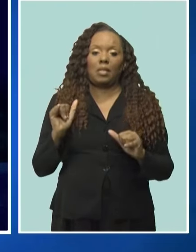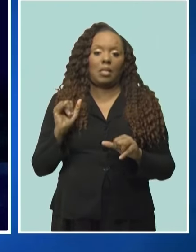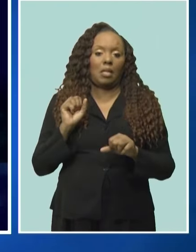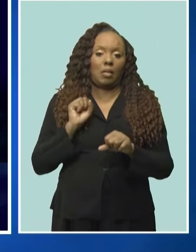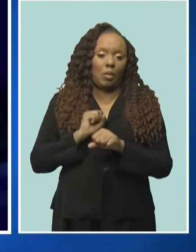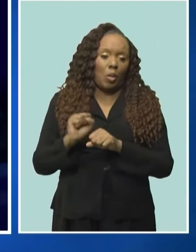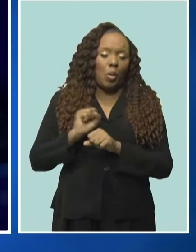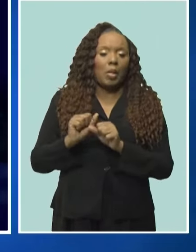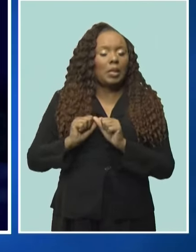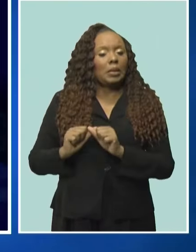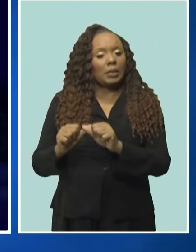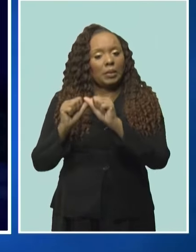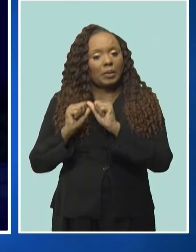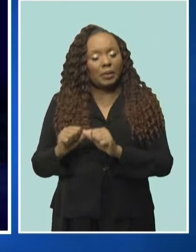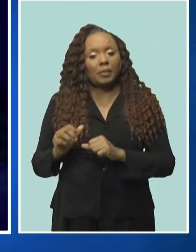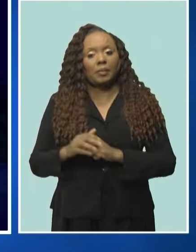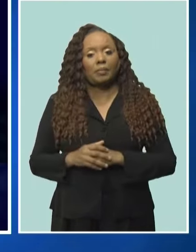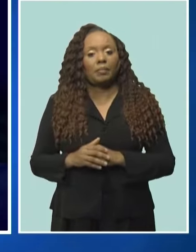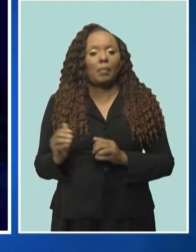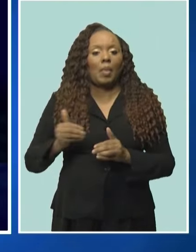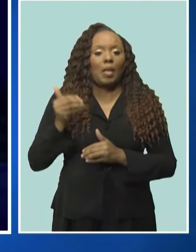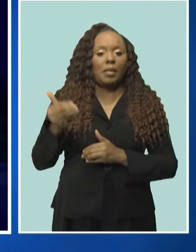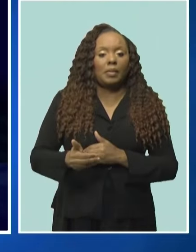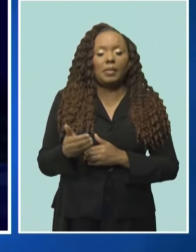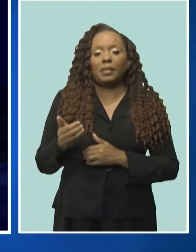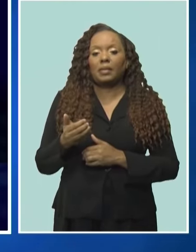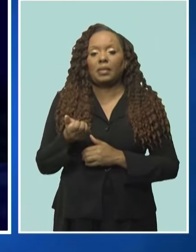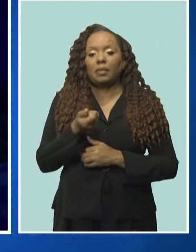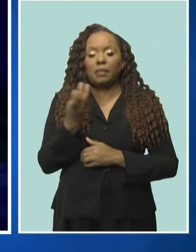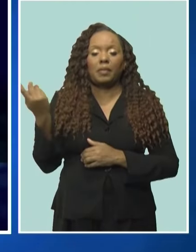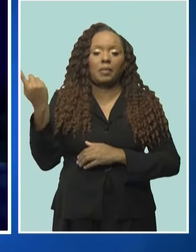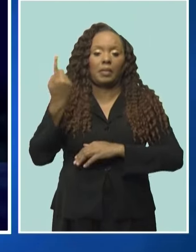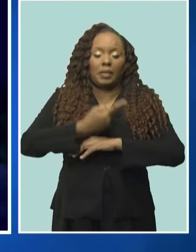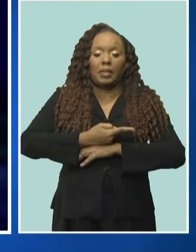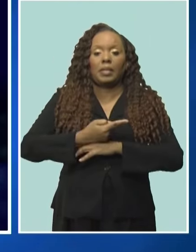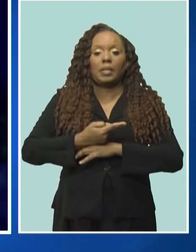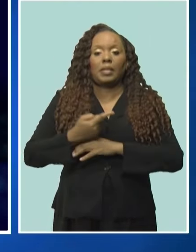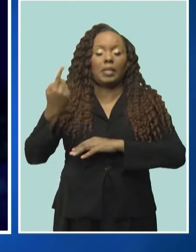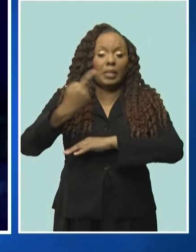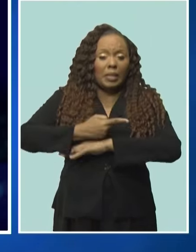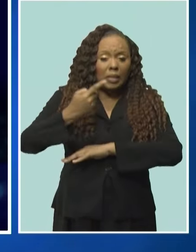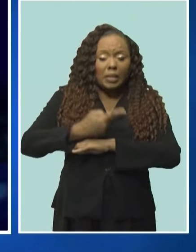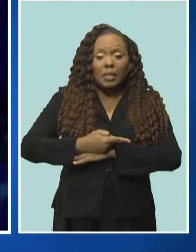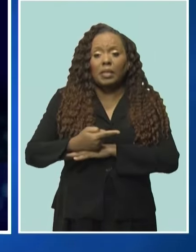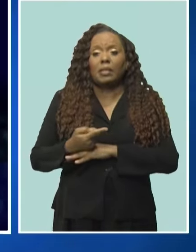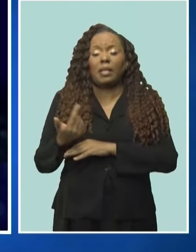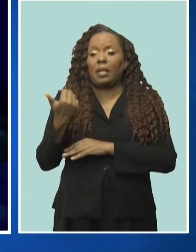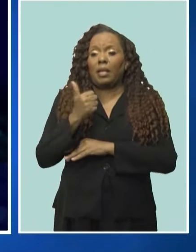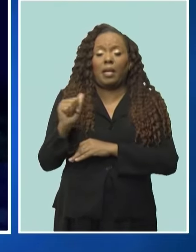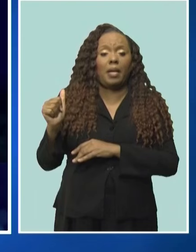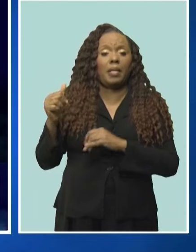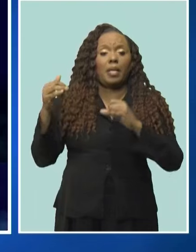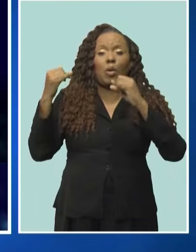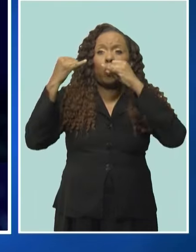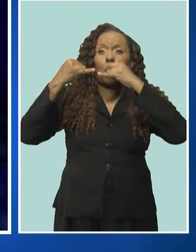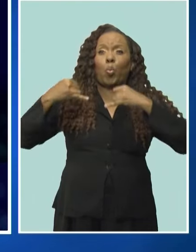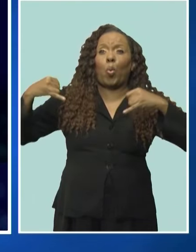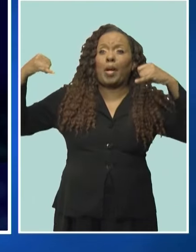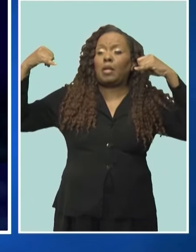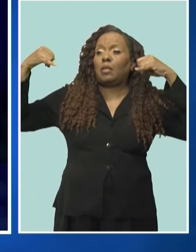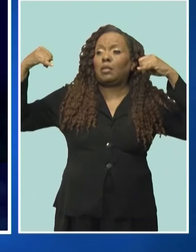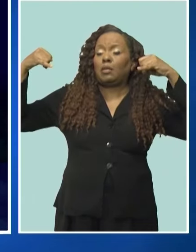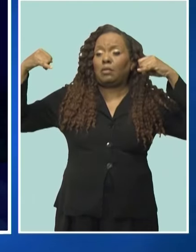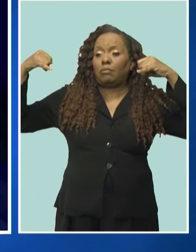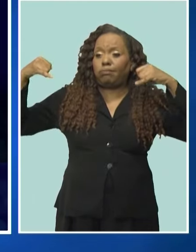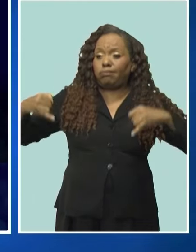continues. In fact, over the next few days, I can tell you crews will be addressing any low-hanging or sparking wires to ensure